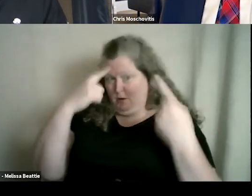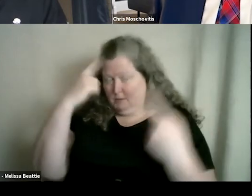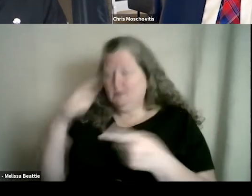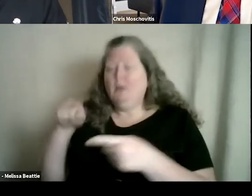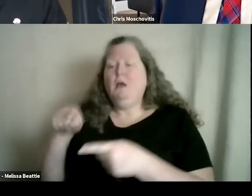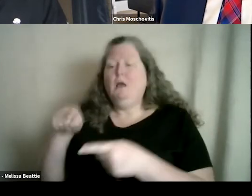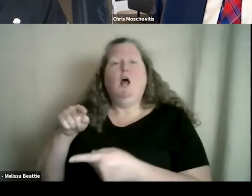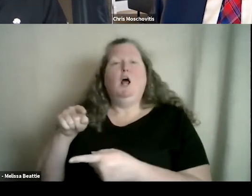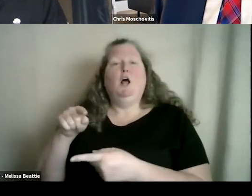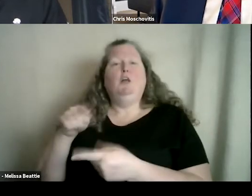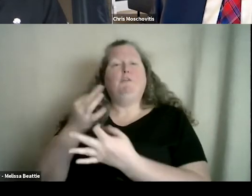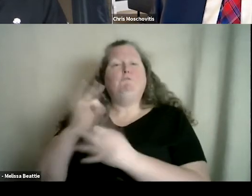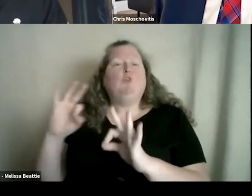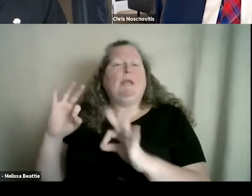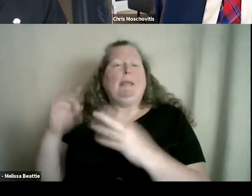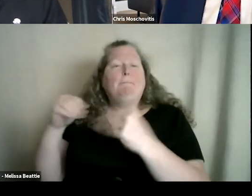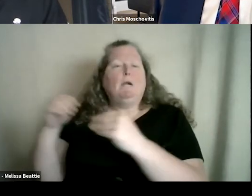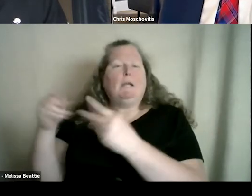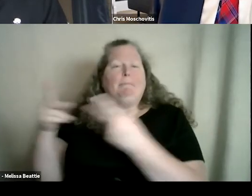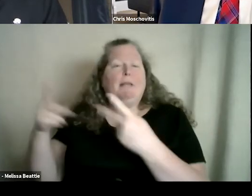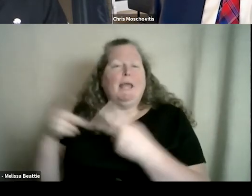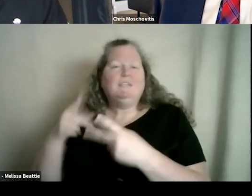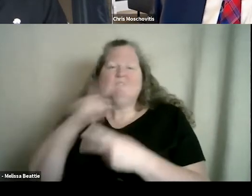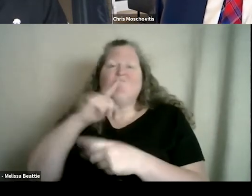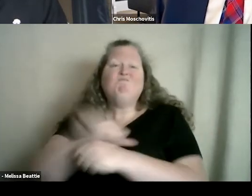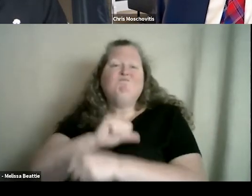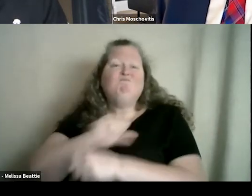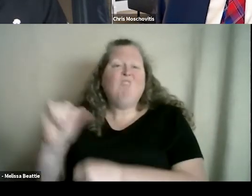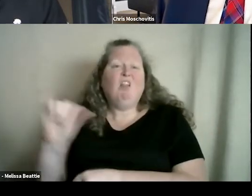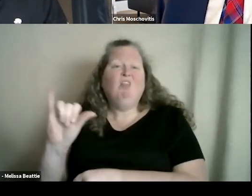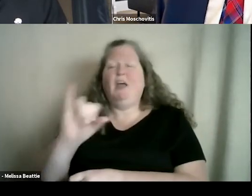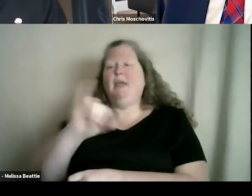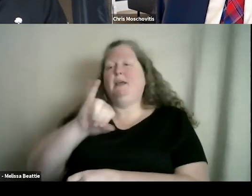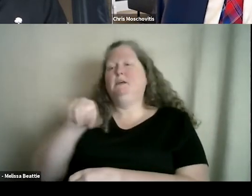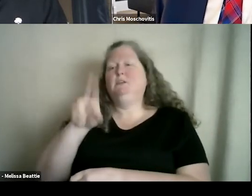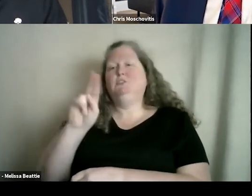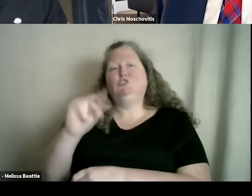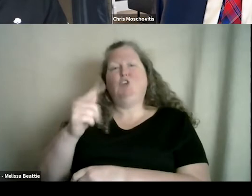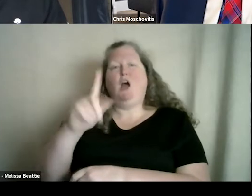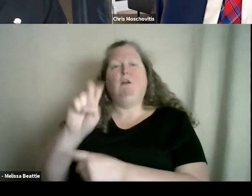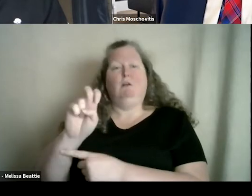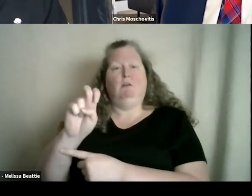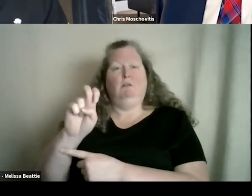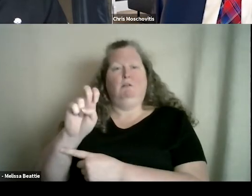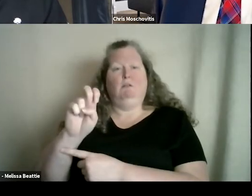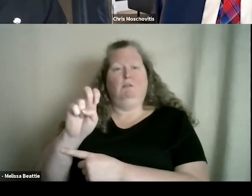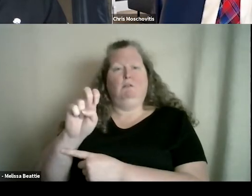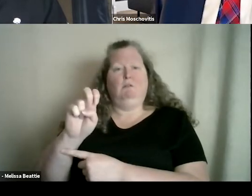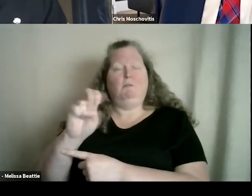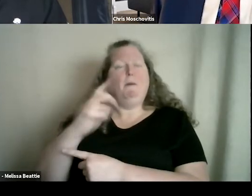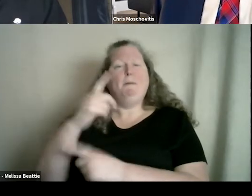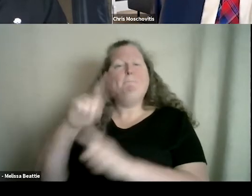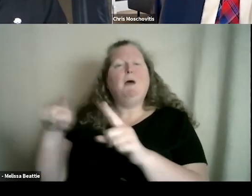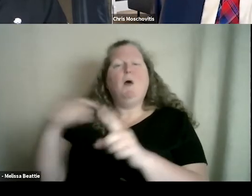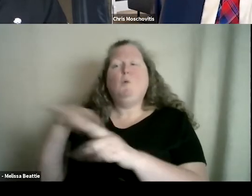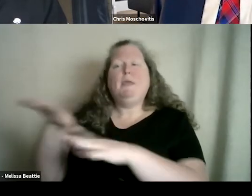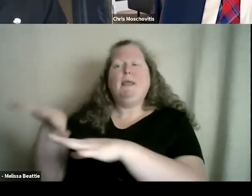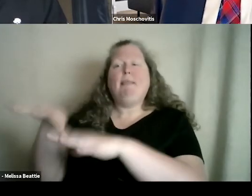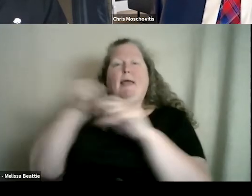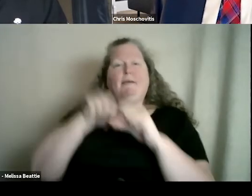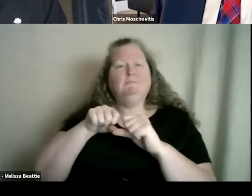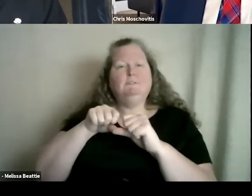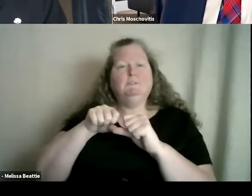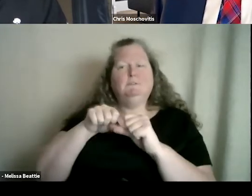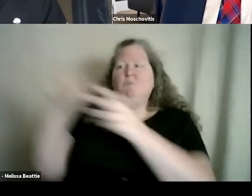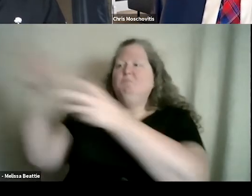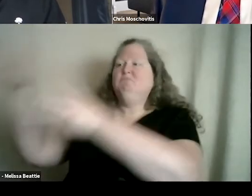is essentially the jungle. And guess what? We left the jungle. We left the jungle behind. And we built great